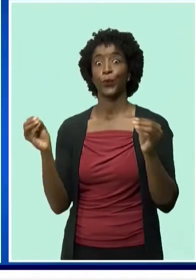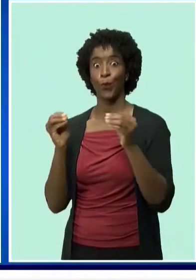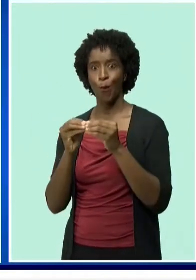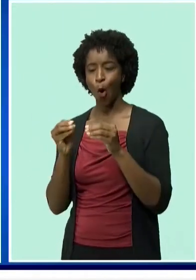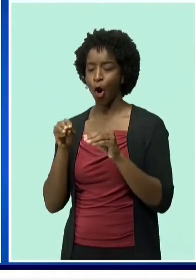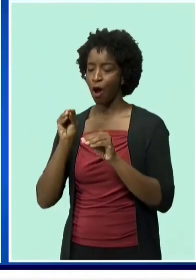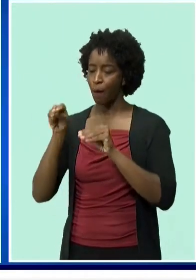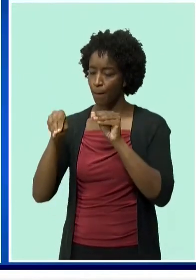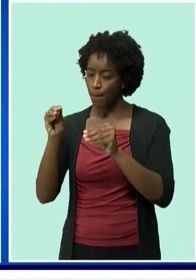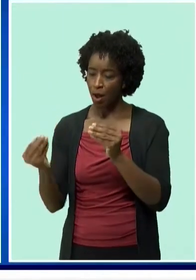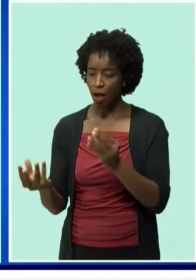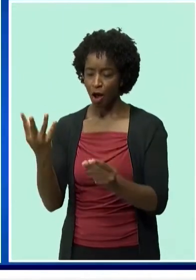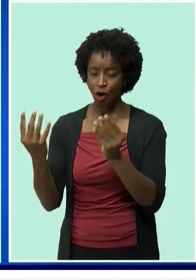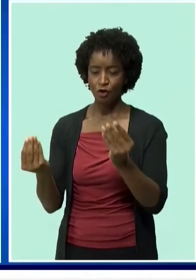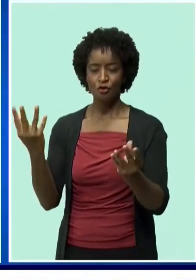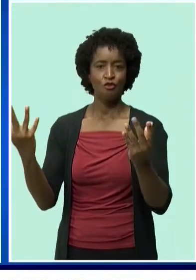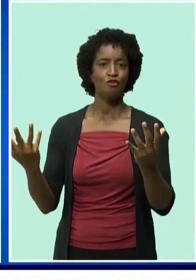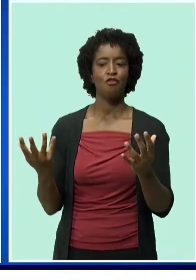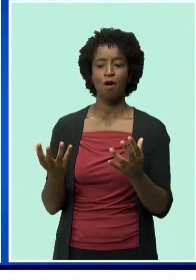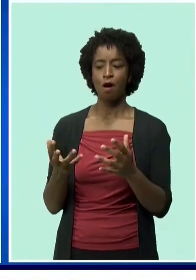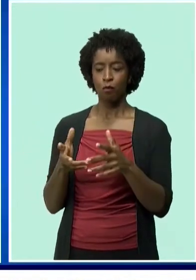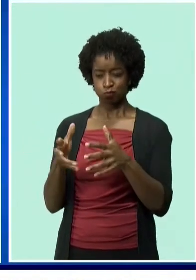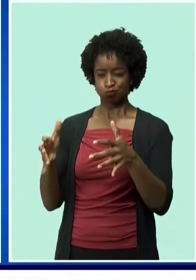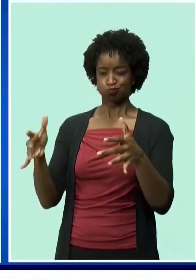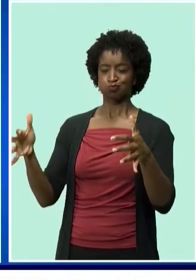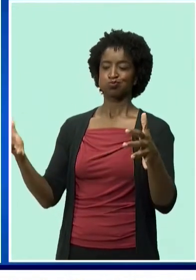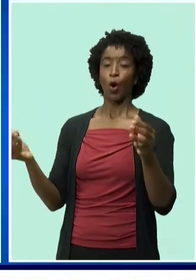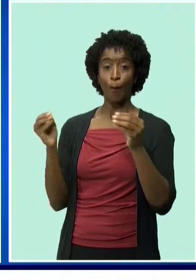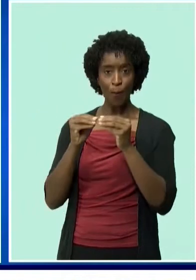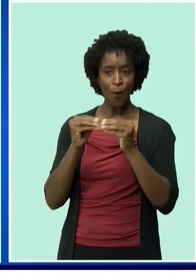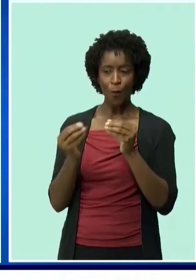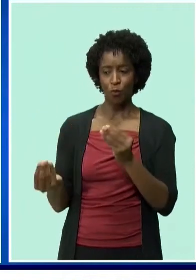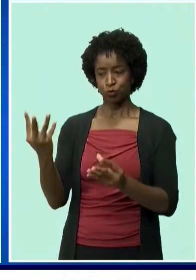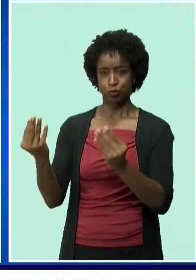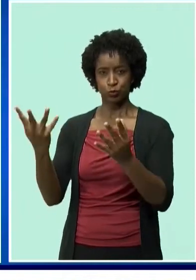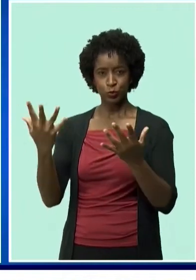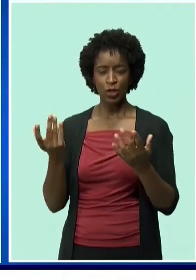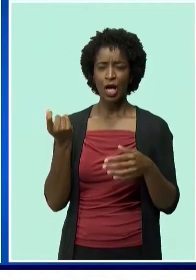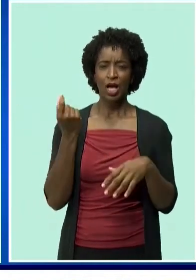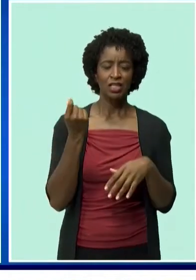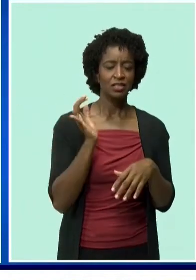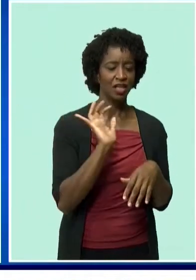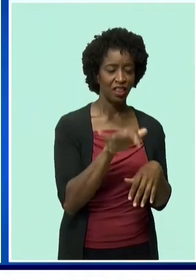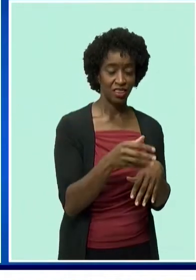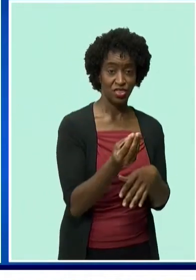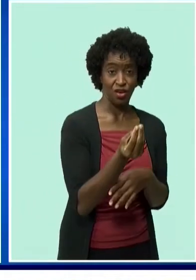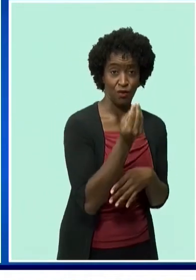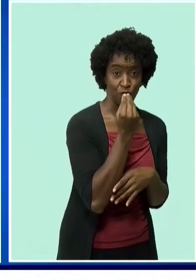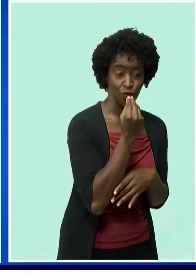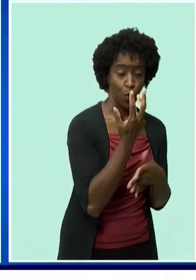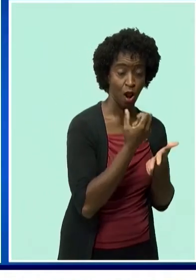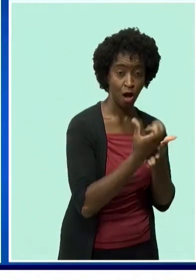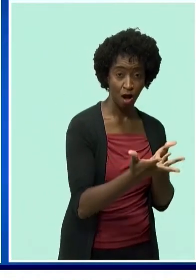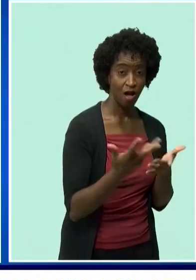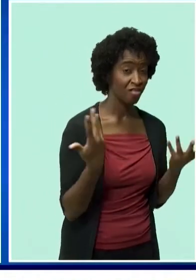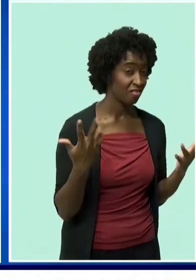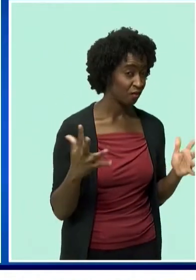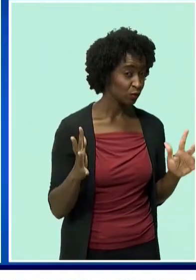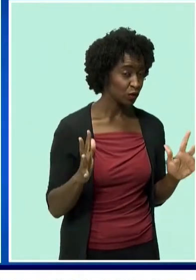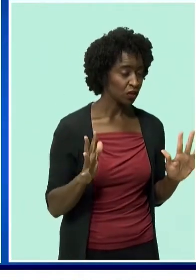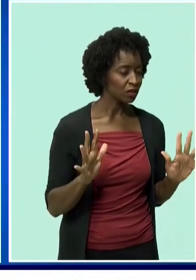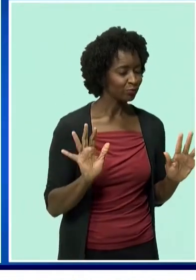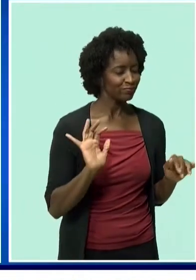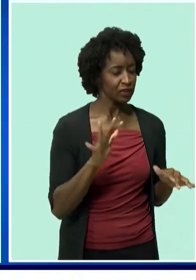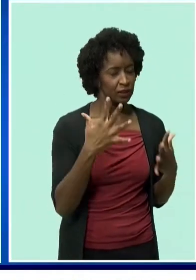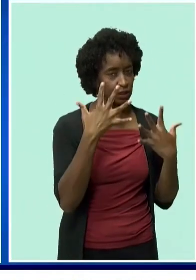that. And the food that's lost, it's not only a question of the lost food, which in itself is a